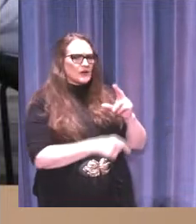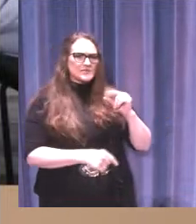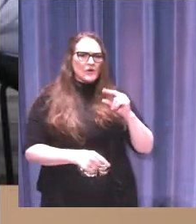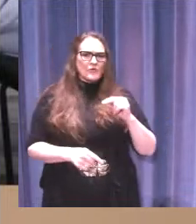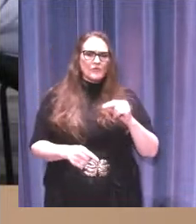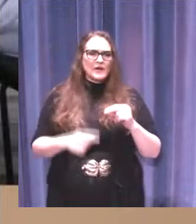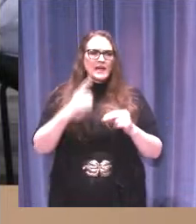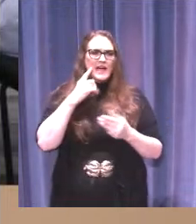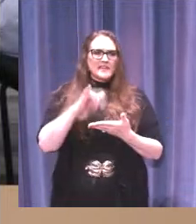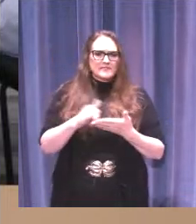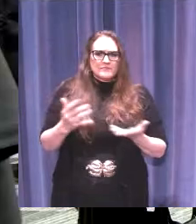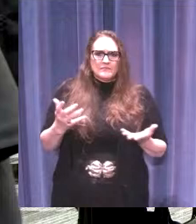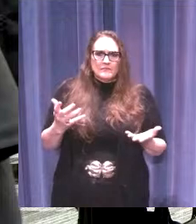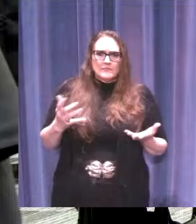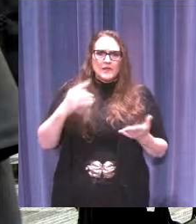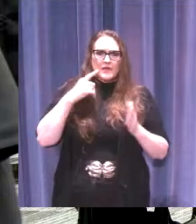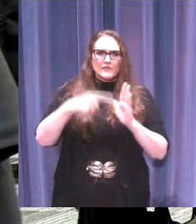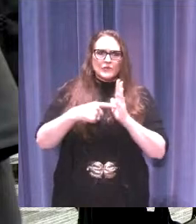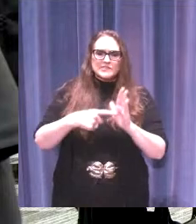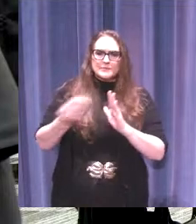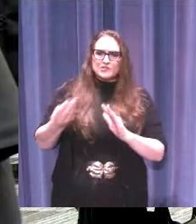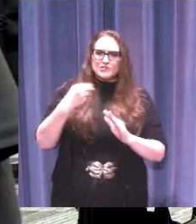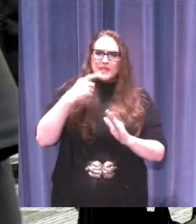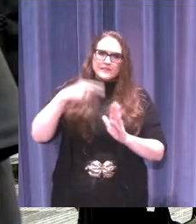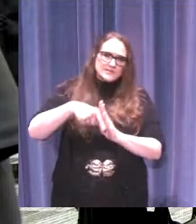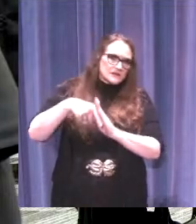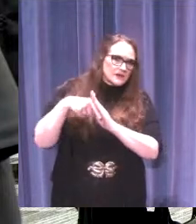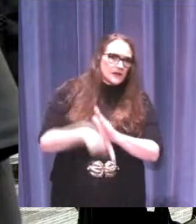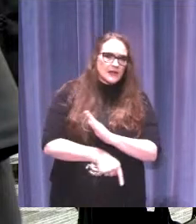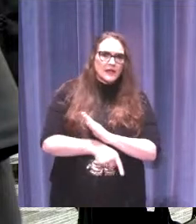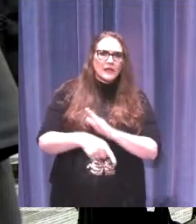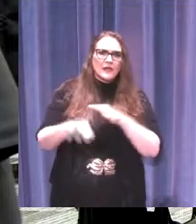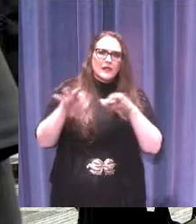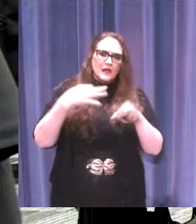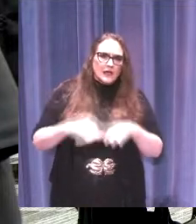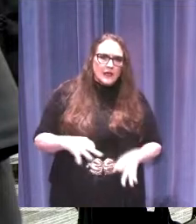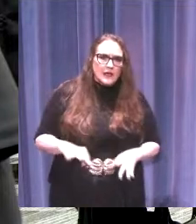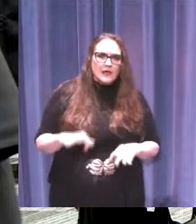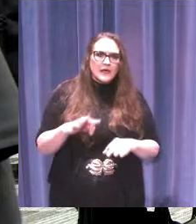that, for instance, she gave us an in-depth answer